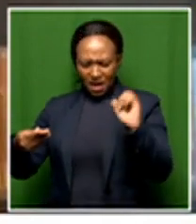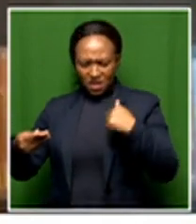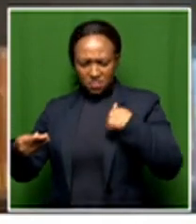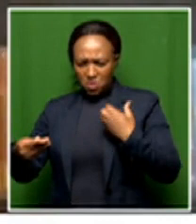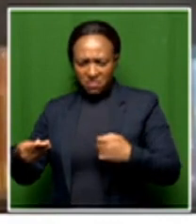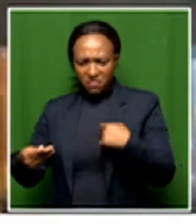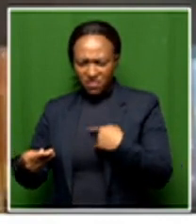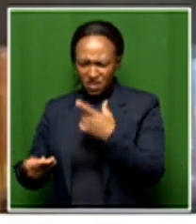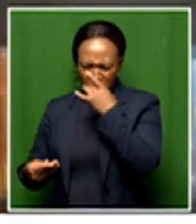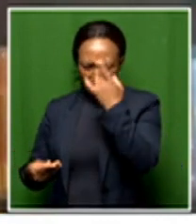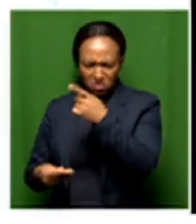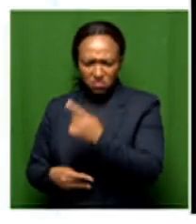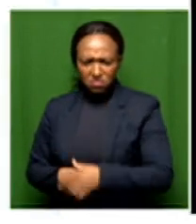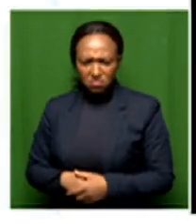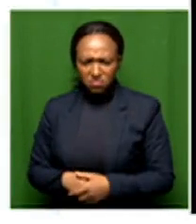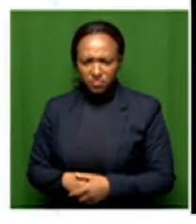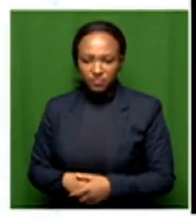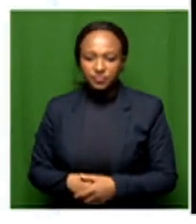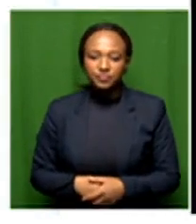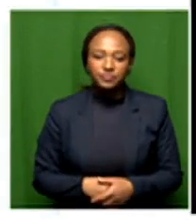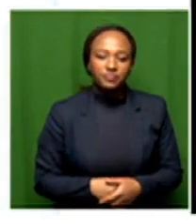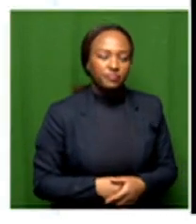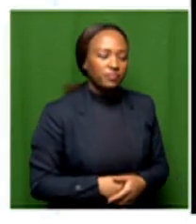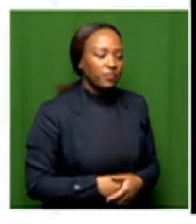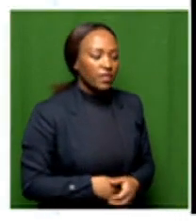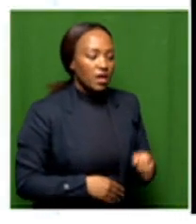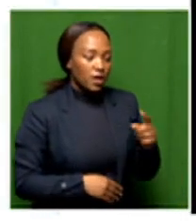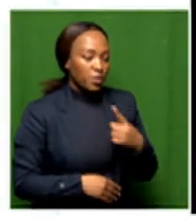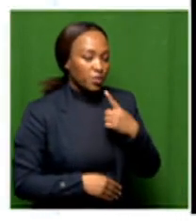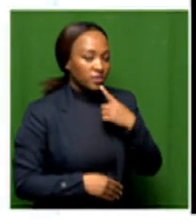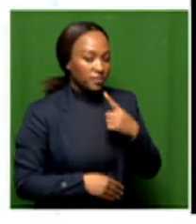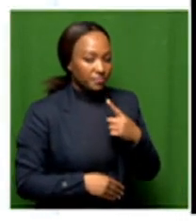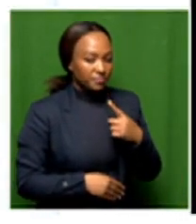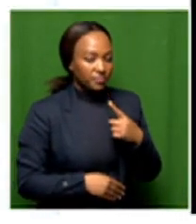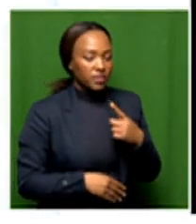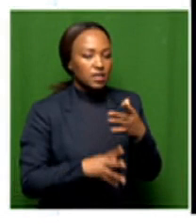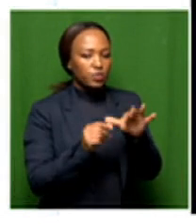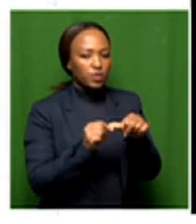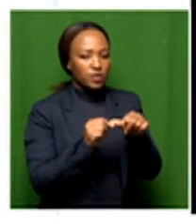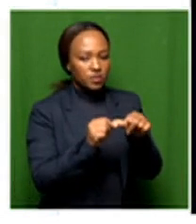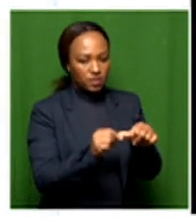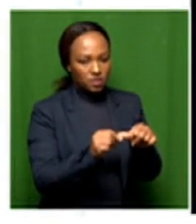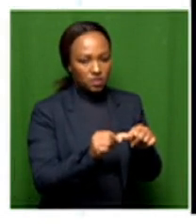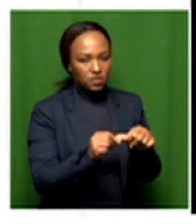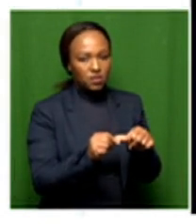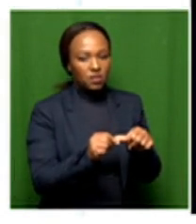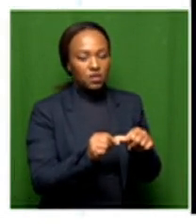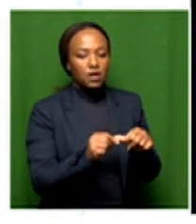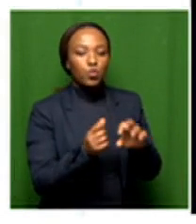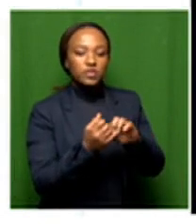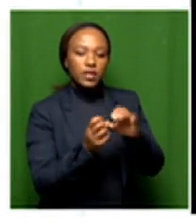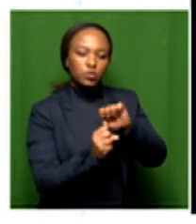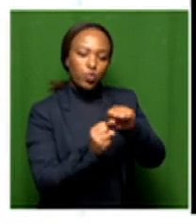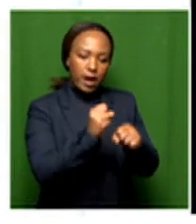exist. So it's all nonsense. So just moving forward as we move to trying to wrap